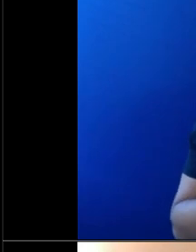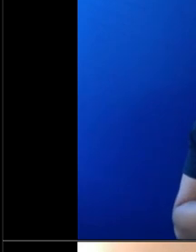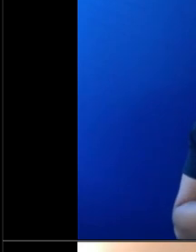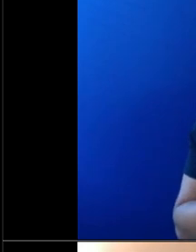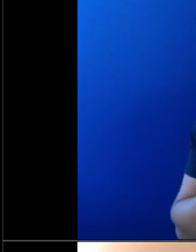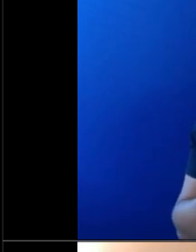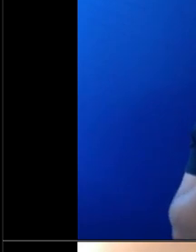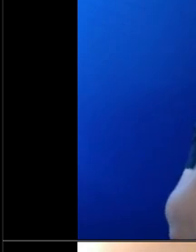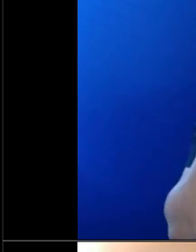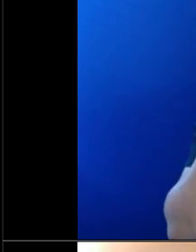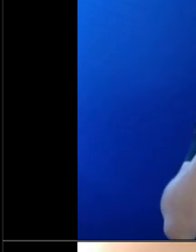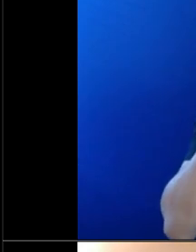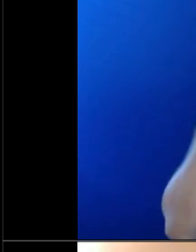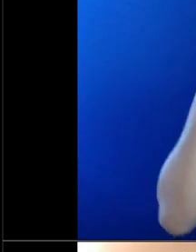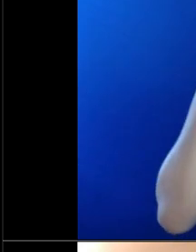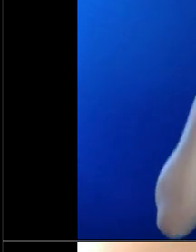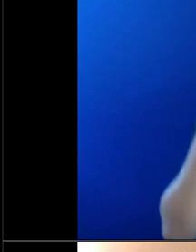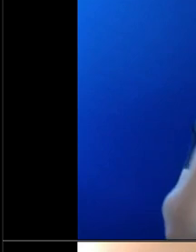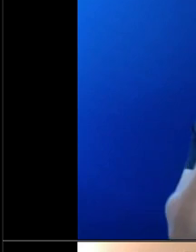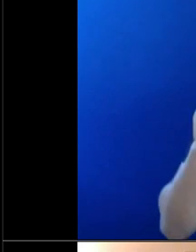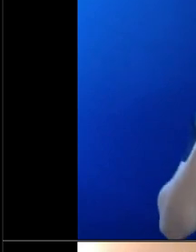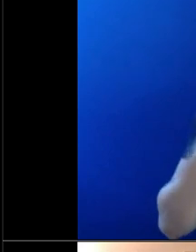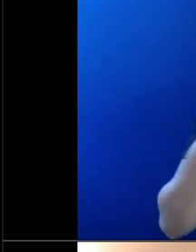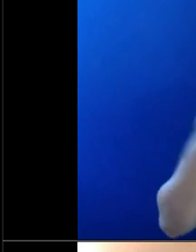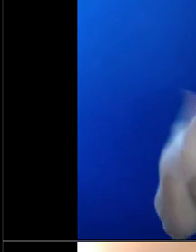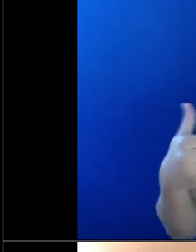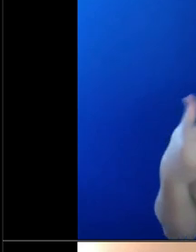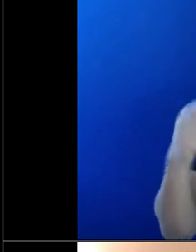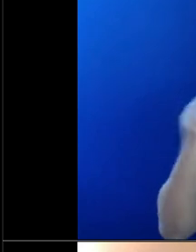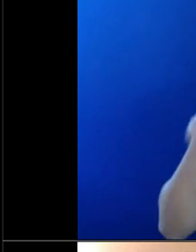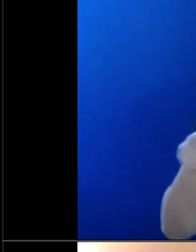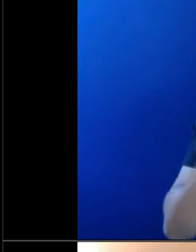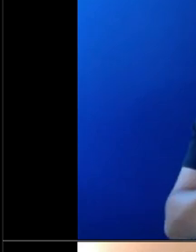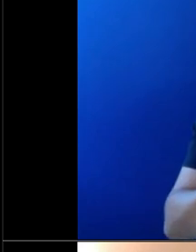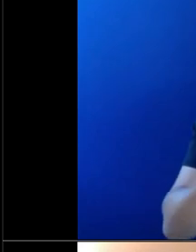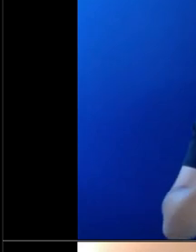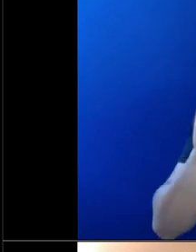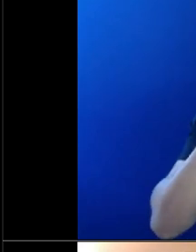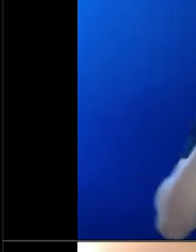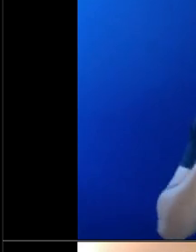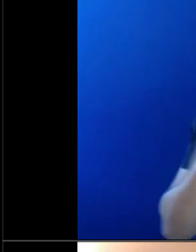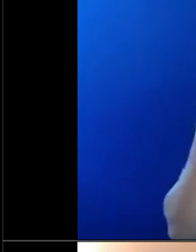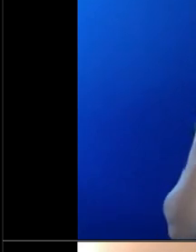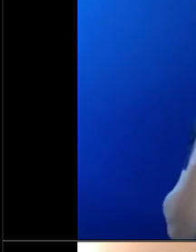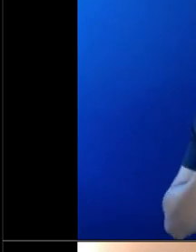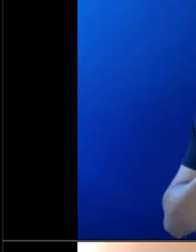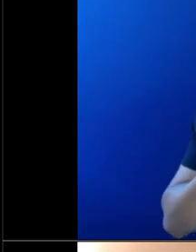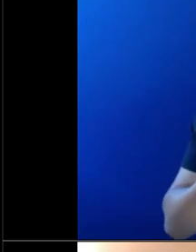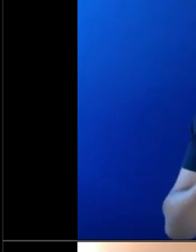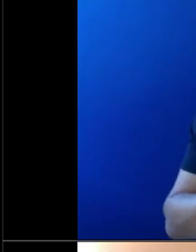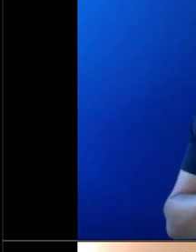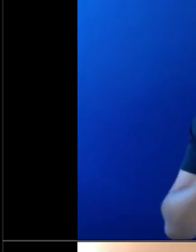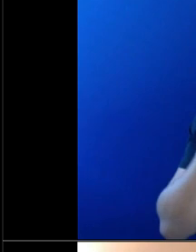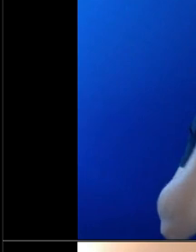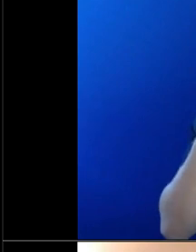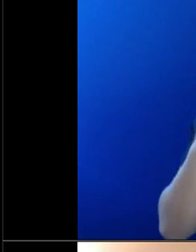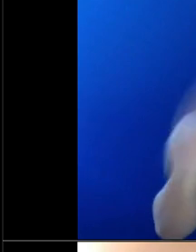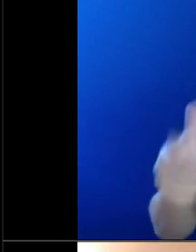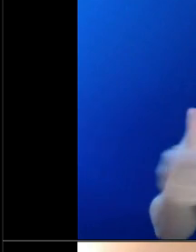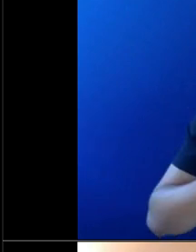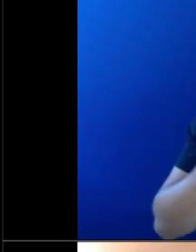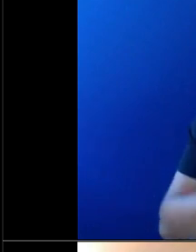probably play at school, and without even realizing it, you're learning skills that you'll need as an adult. So I don't think that just happens with seals in rehab.